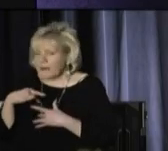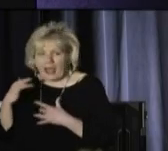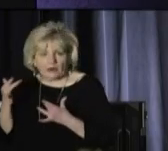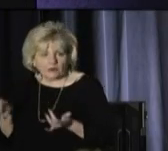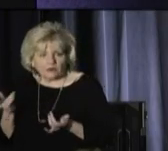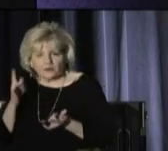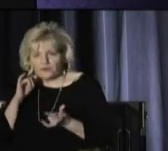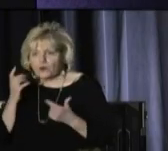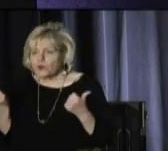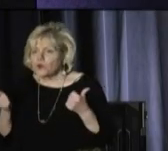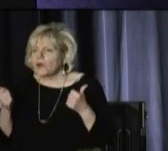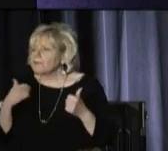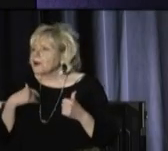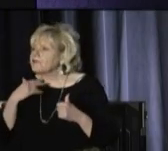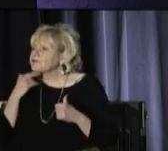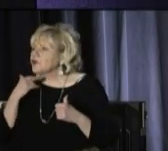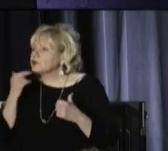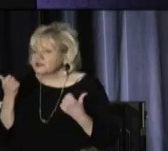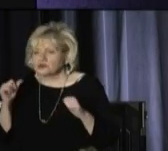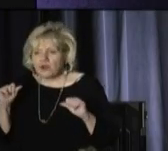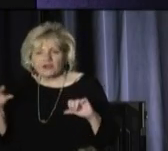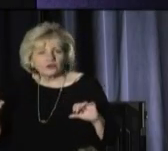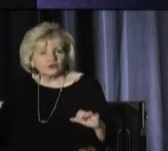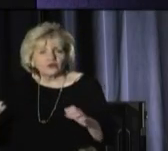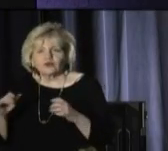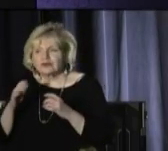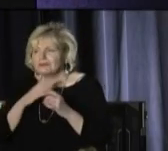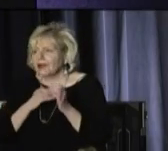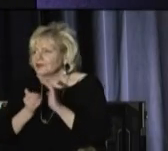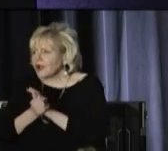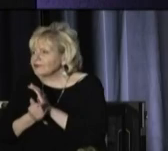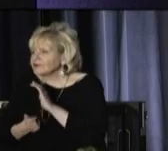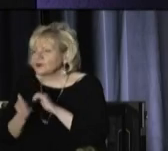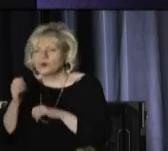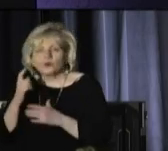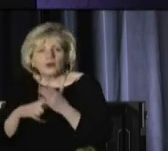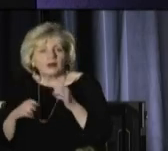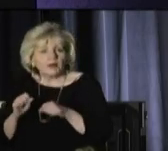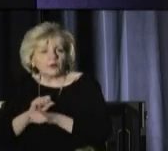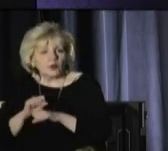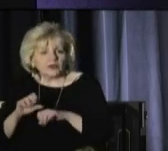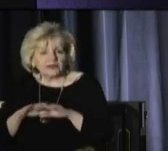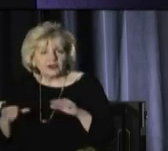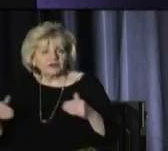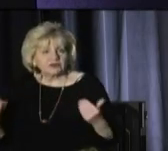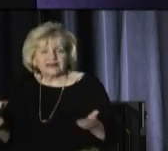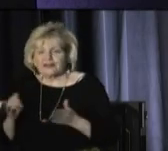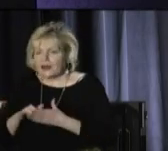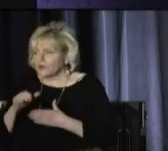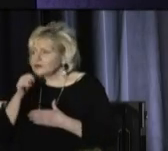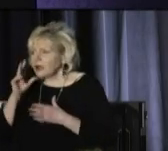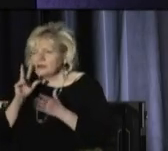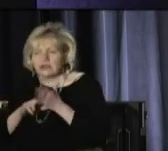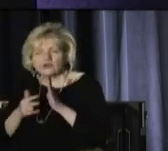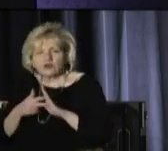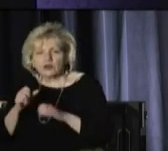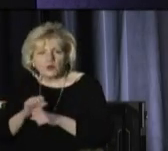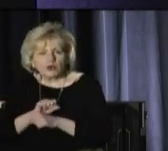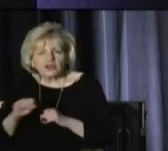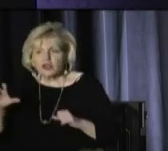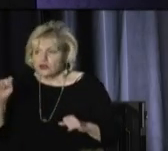my voice is trying to do, of what craft-wise I'm working on these days that I wasn't intentionally working on. And so I think,